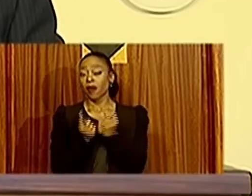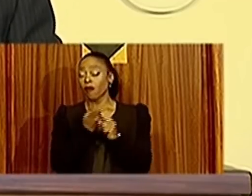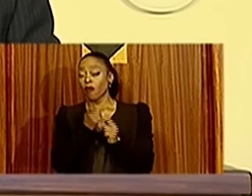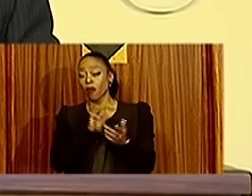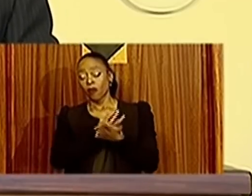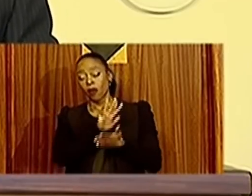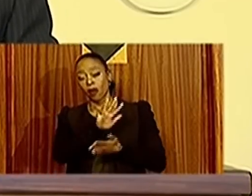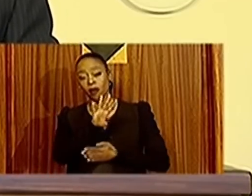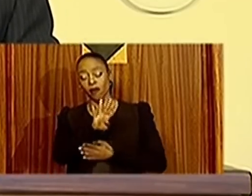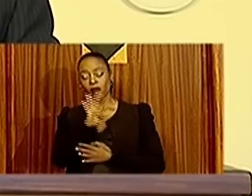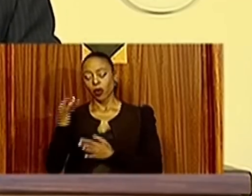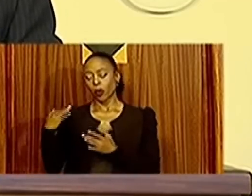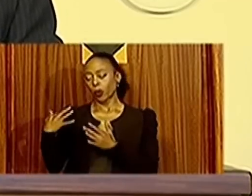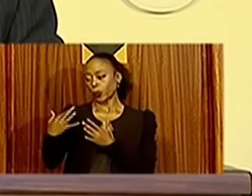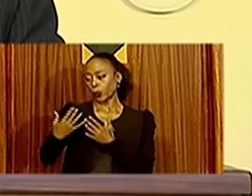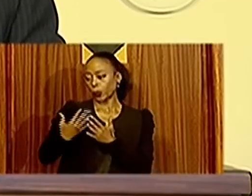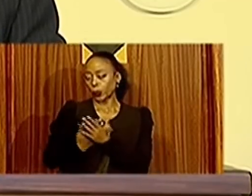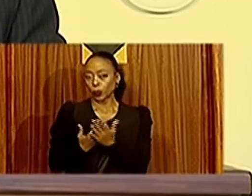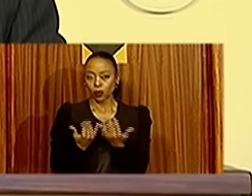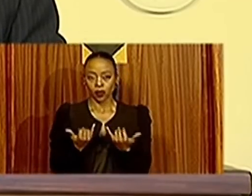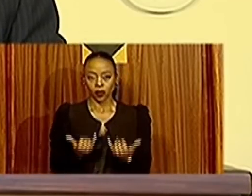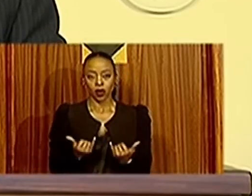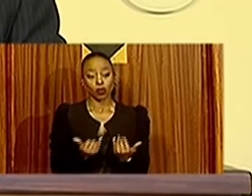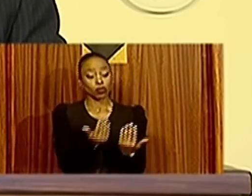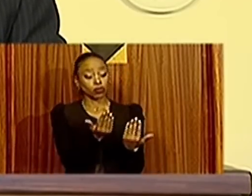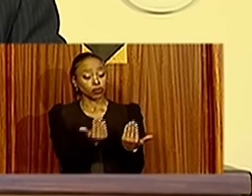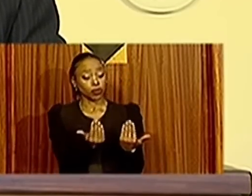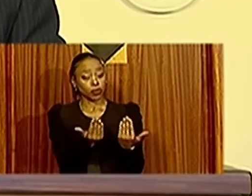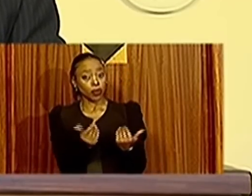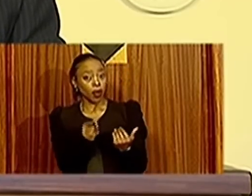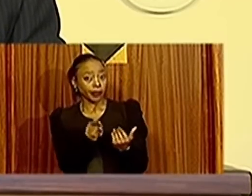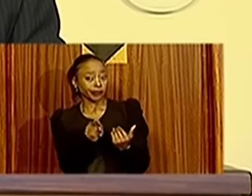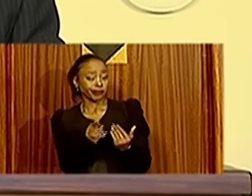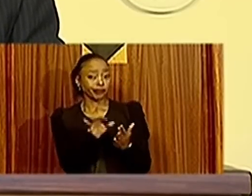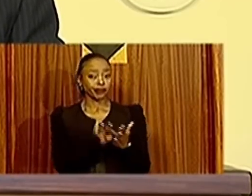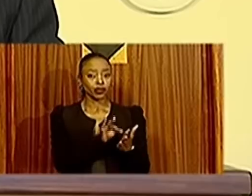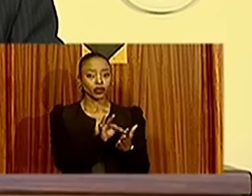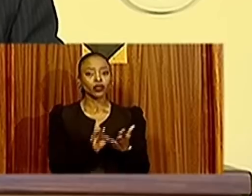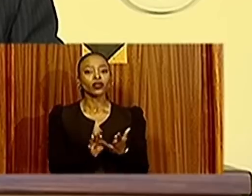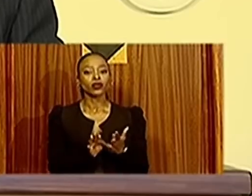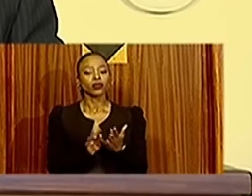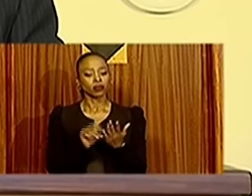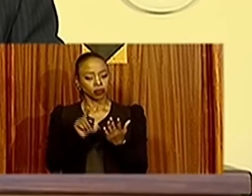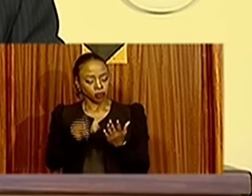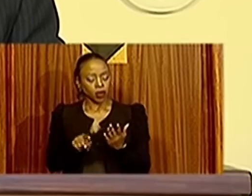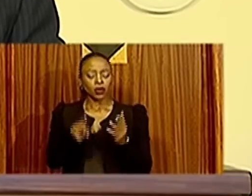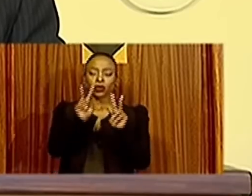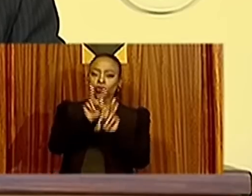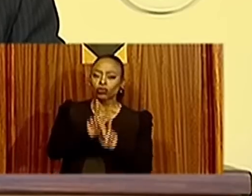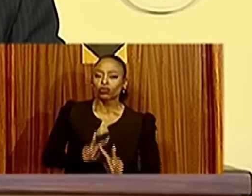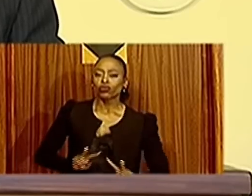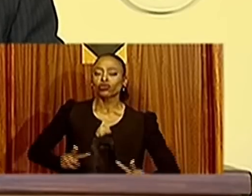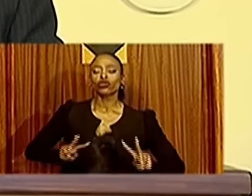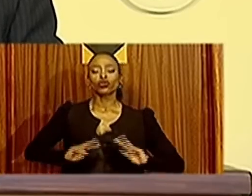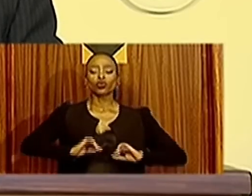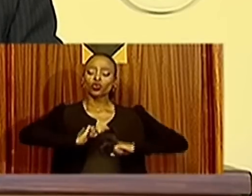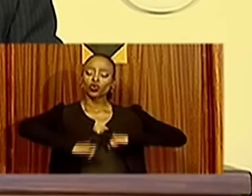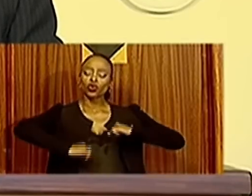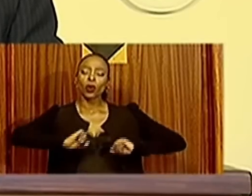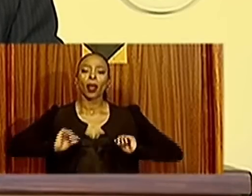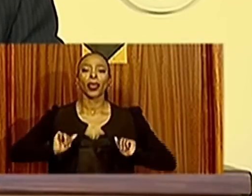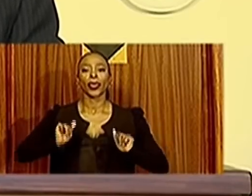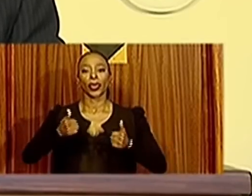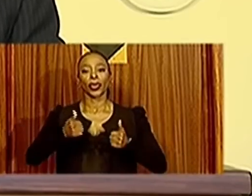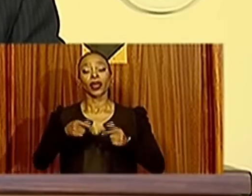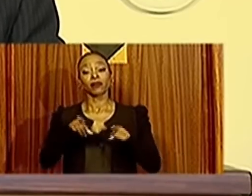1994, we expect this election to be held in conditions of peace and stability,